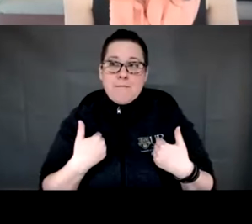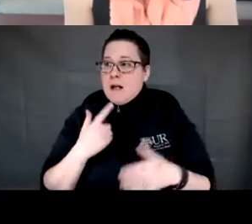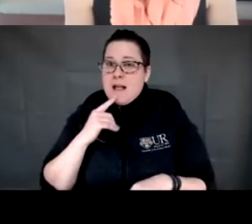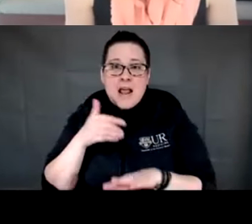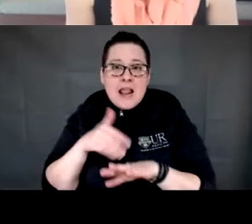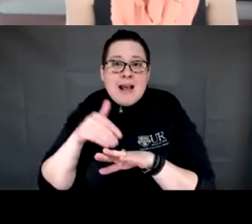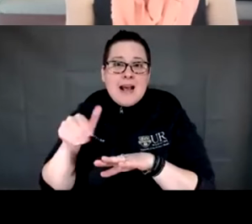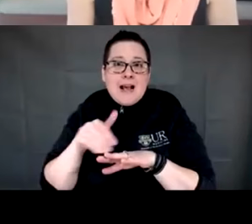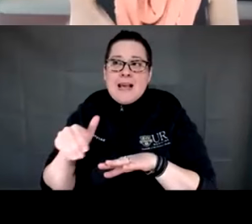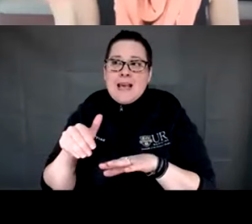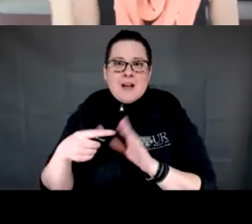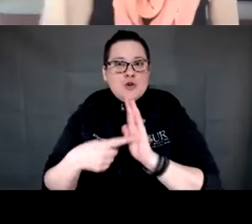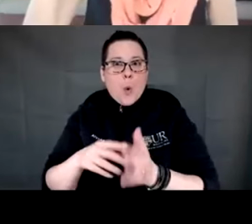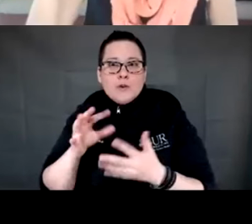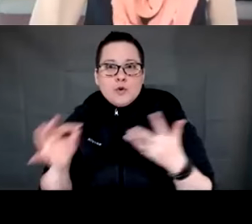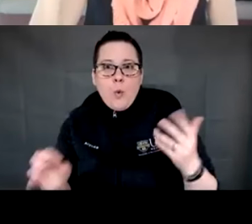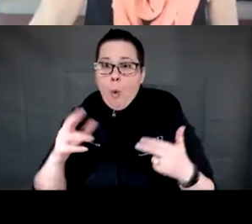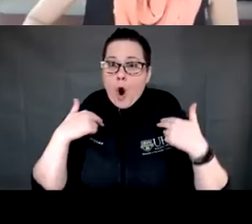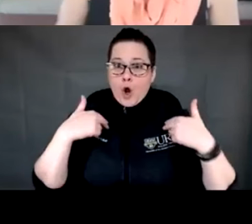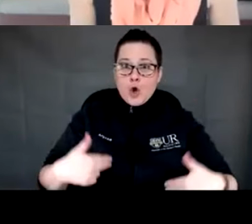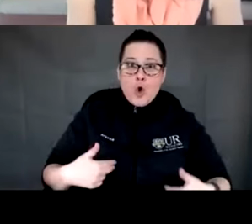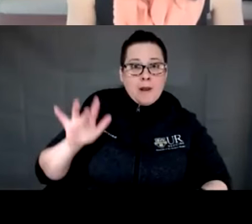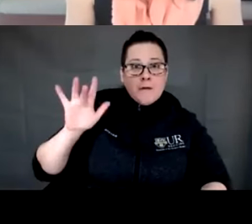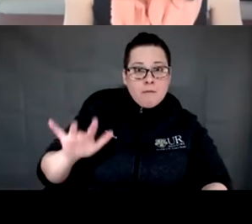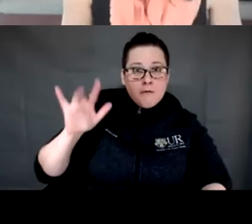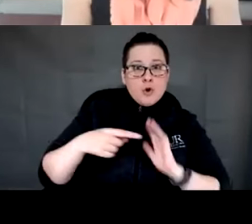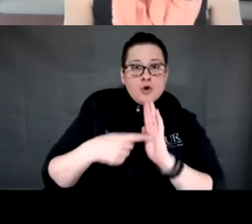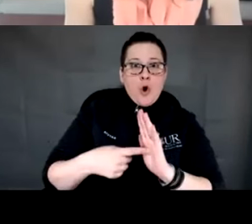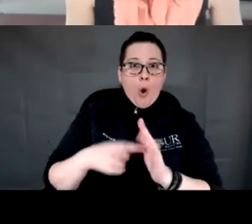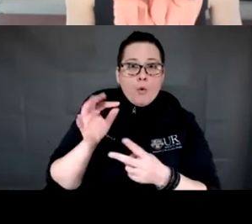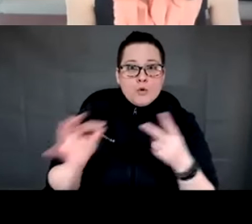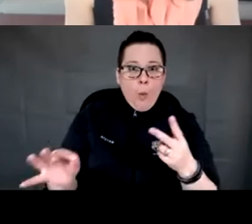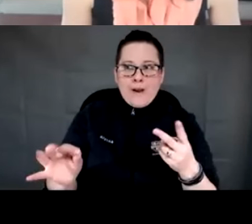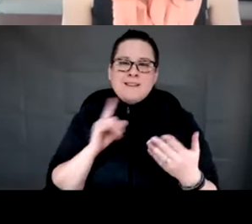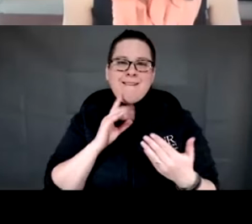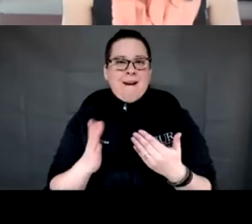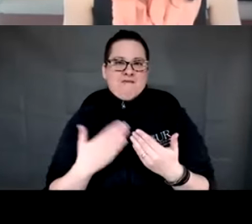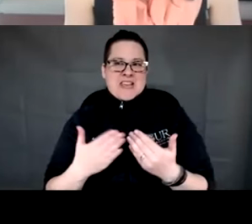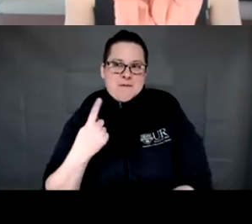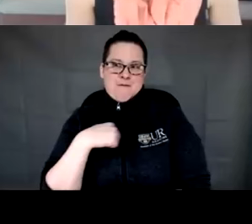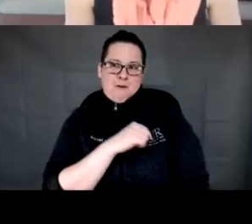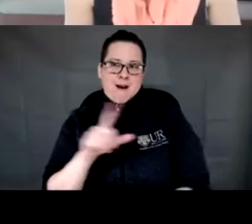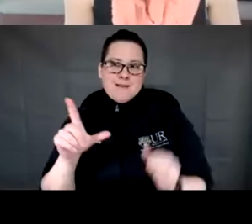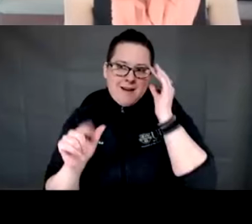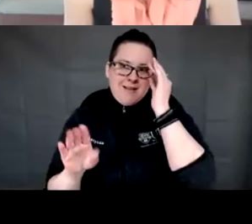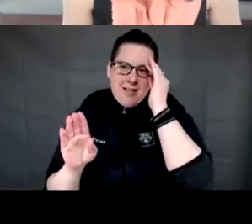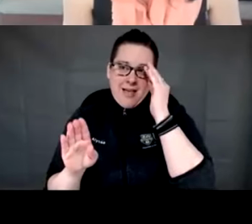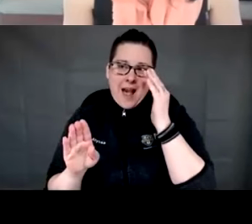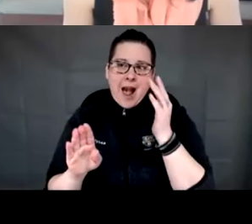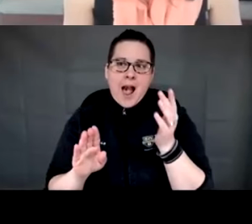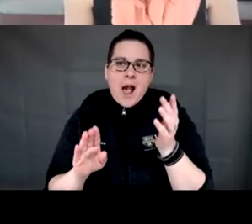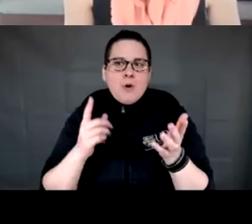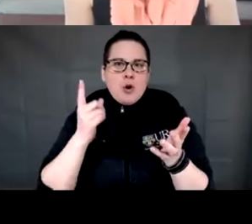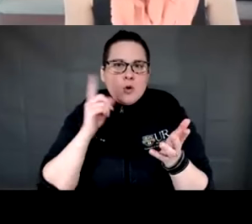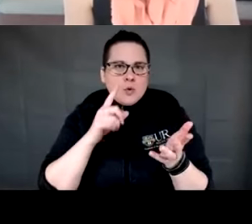movement to report a choice, or a human is making a key press to record a choice, then it's very convenient for us in the laboratory to track